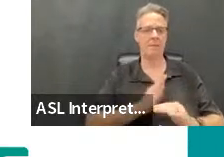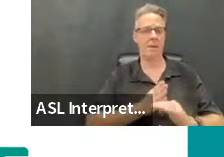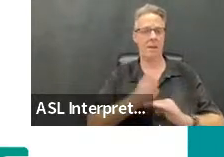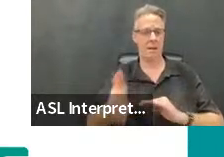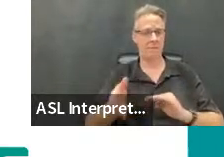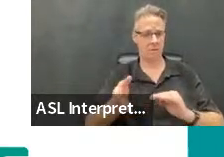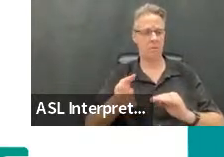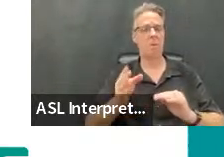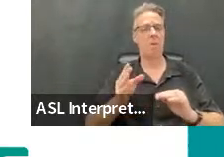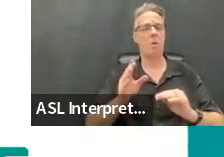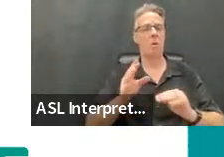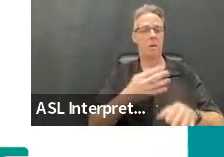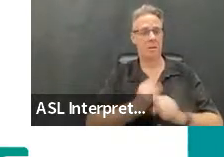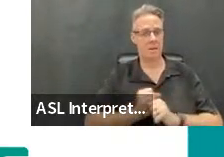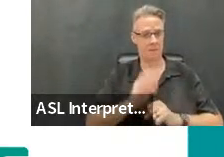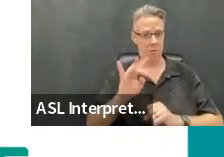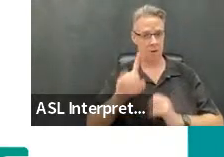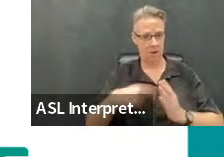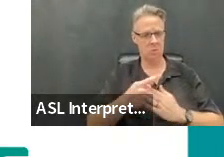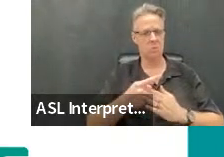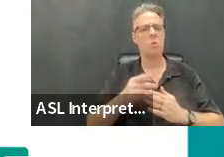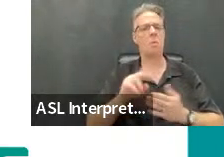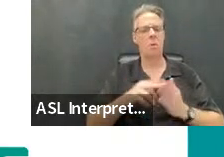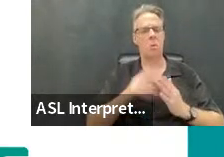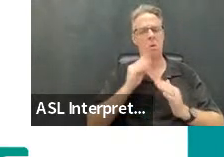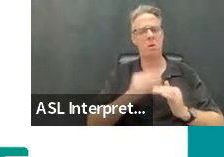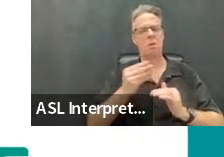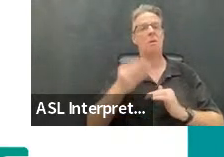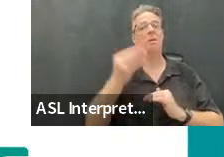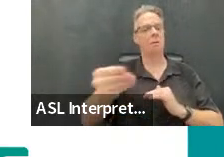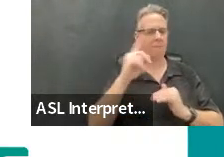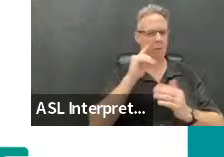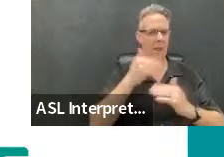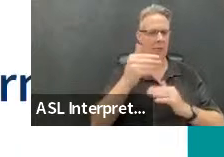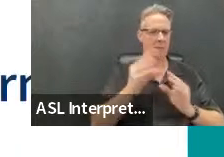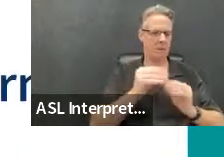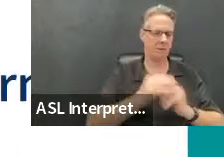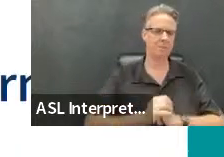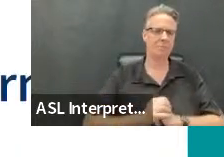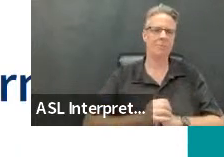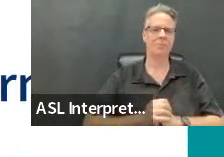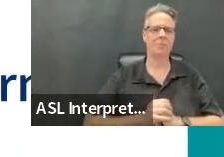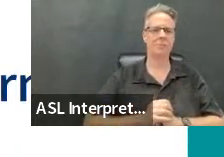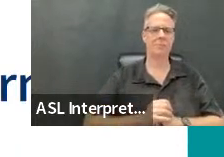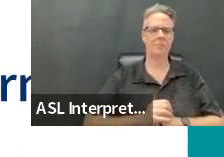will be distributed to members in advance of their next meeting. Next slide.